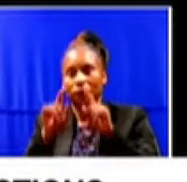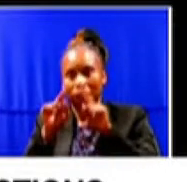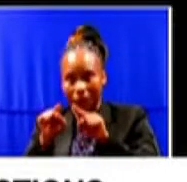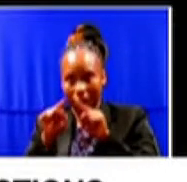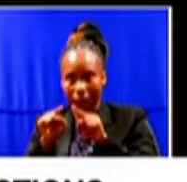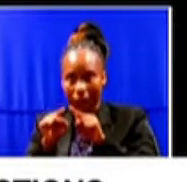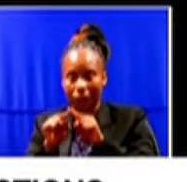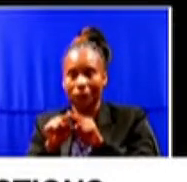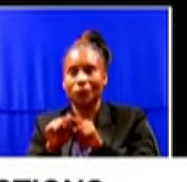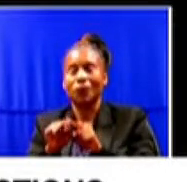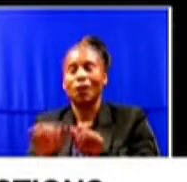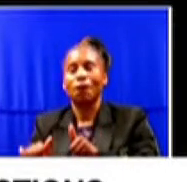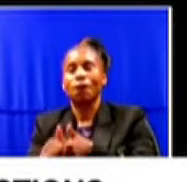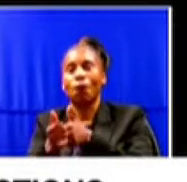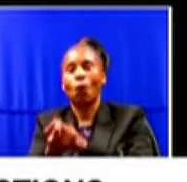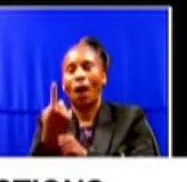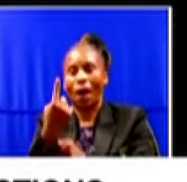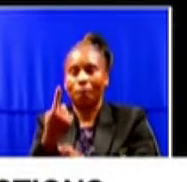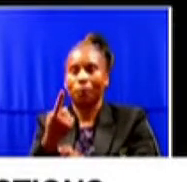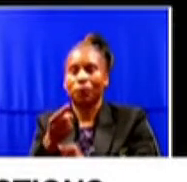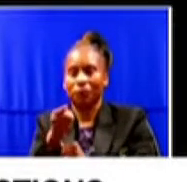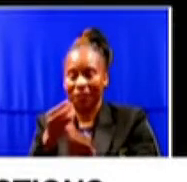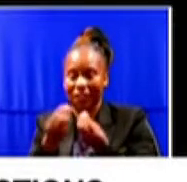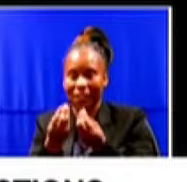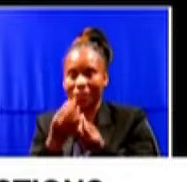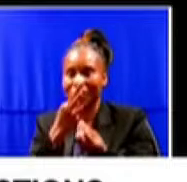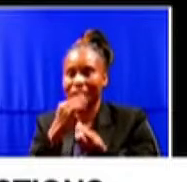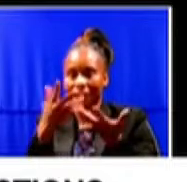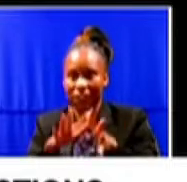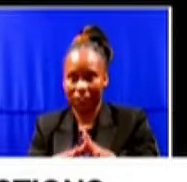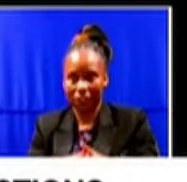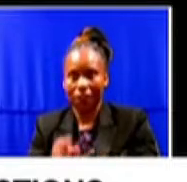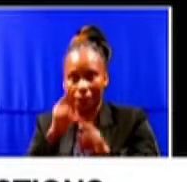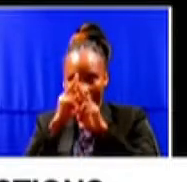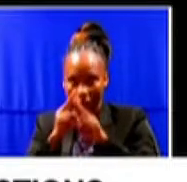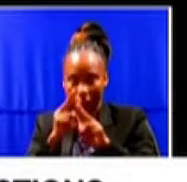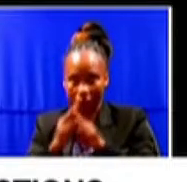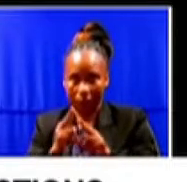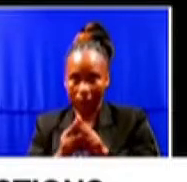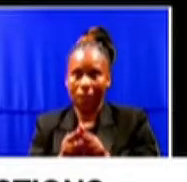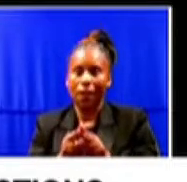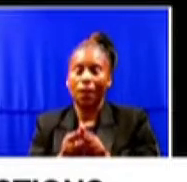there from the virtual platform. Honorable President, please proceed.